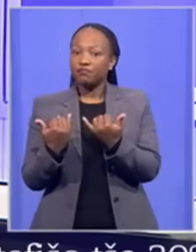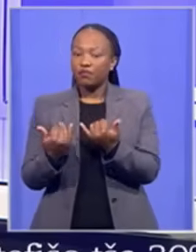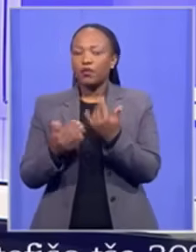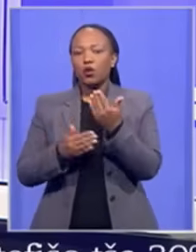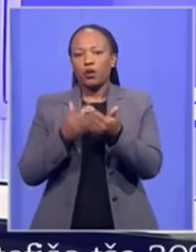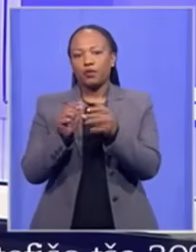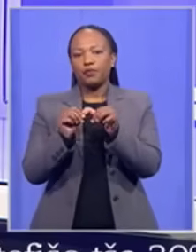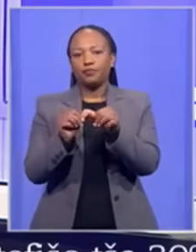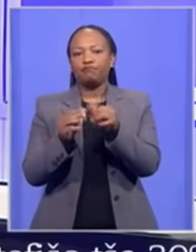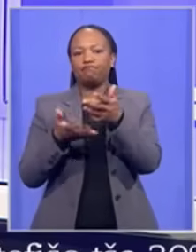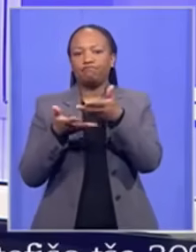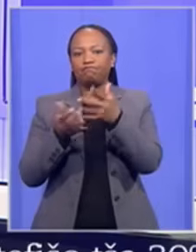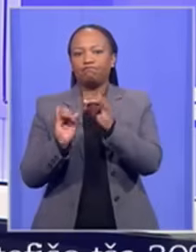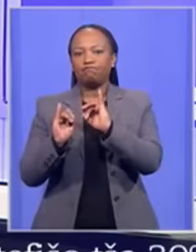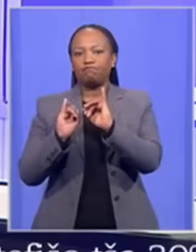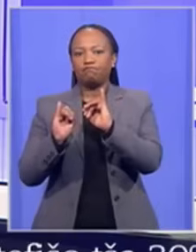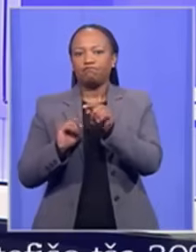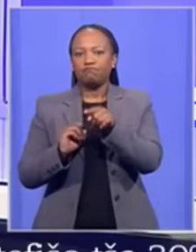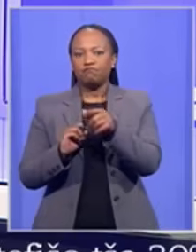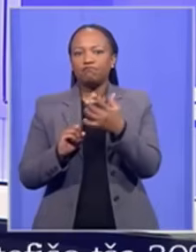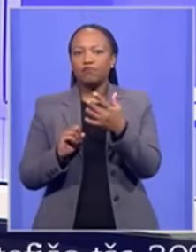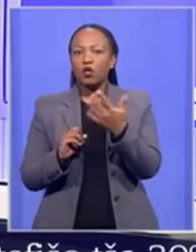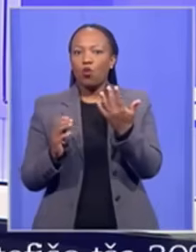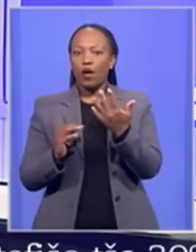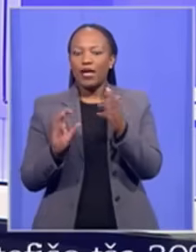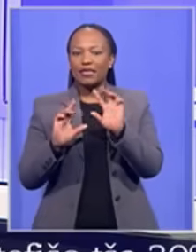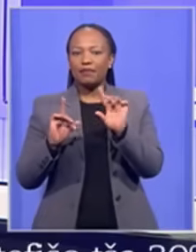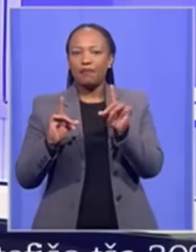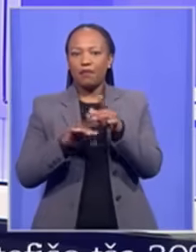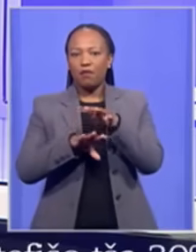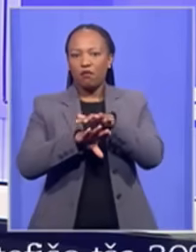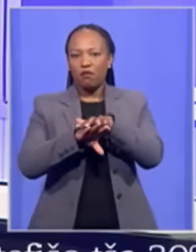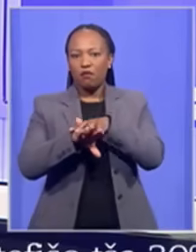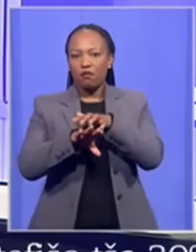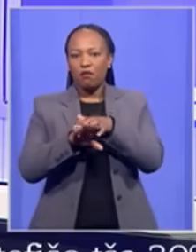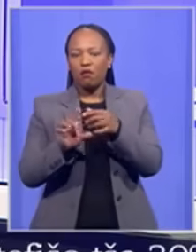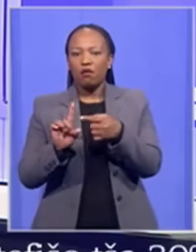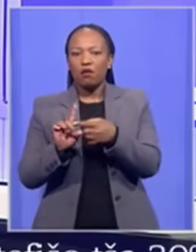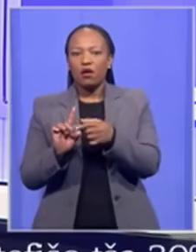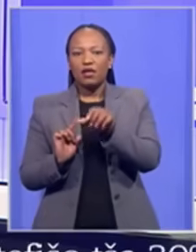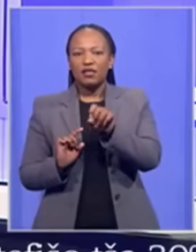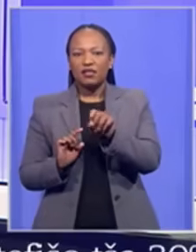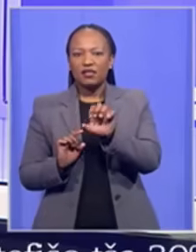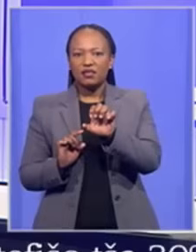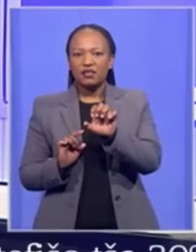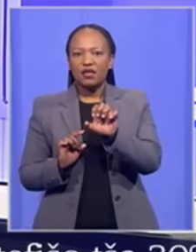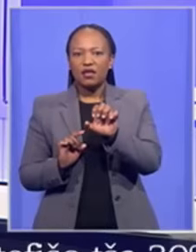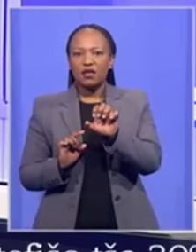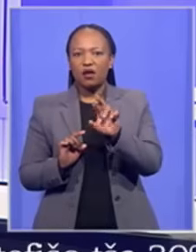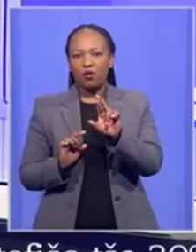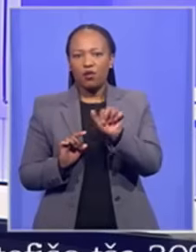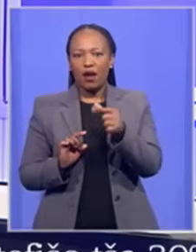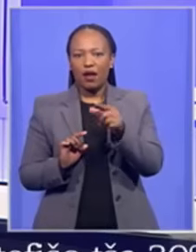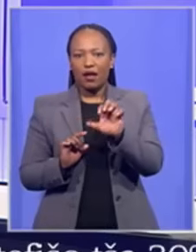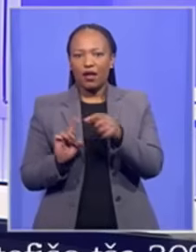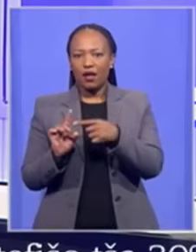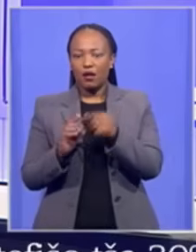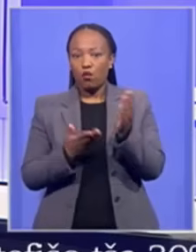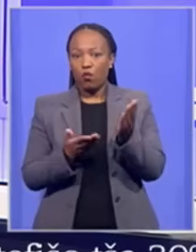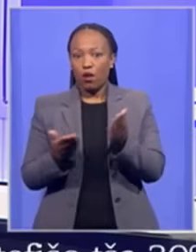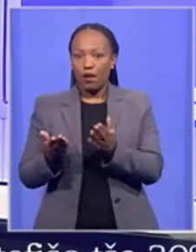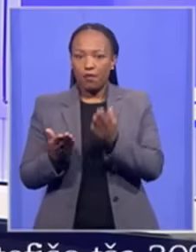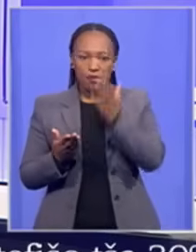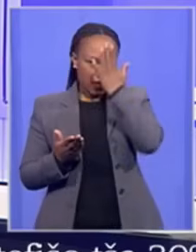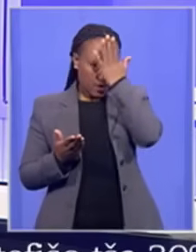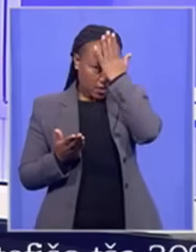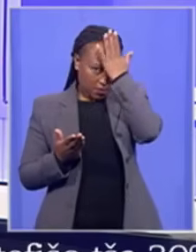re boledišana le motlatšamolaodi Pharephare go tšwa ka kgorong ya temo dipepeneneng Serage. Ba ga Serage re a lemogela ditabeng tša Sepedi mo go